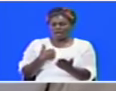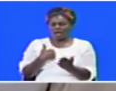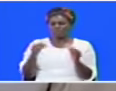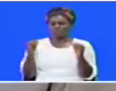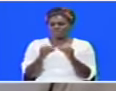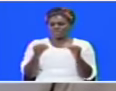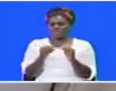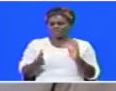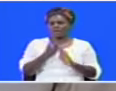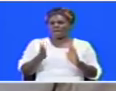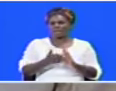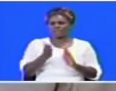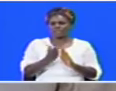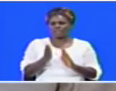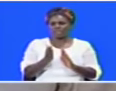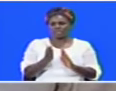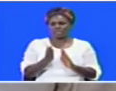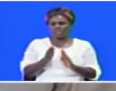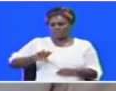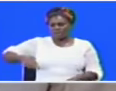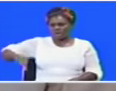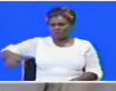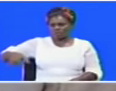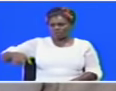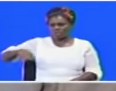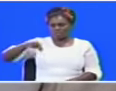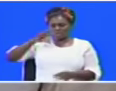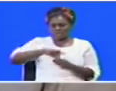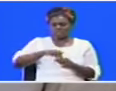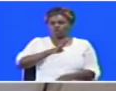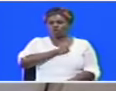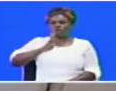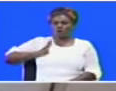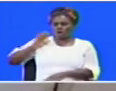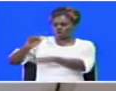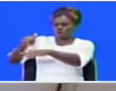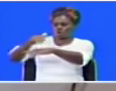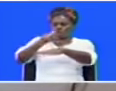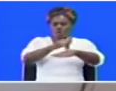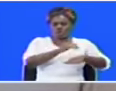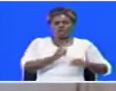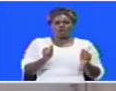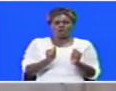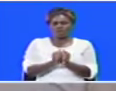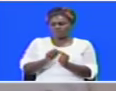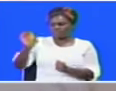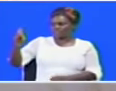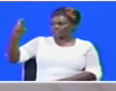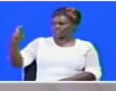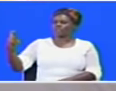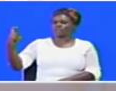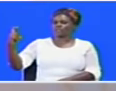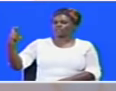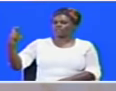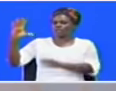meeting. We have been called by our county elections board together with our executive